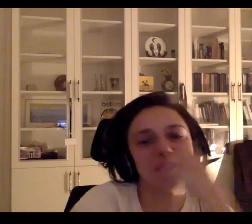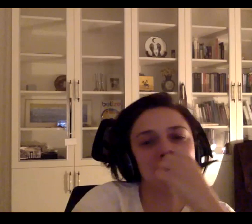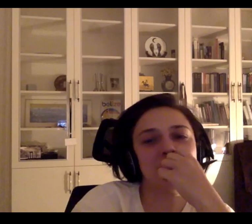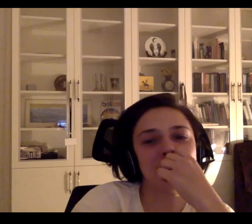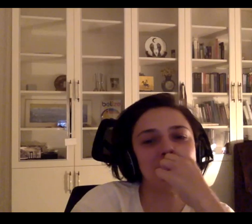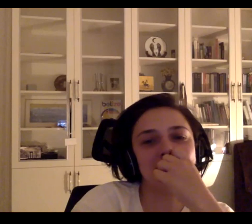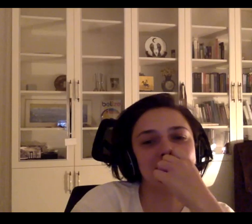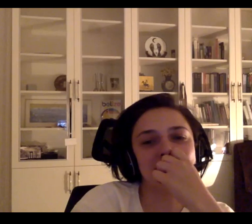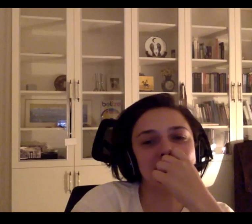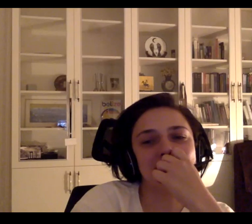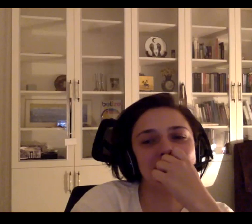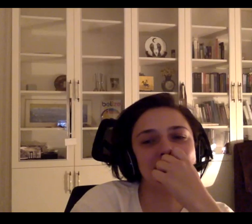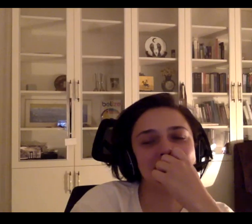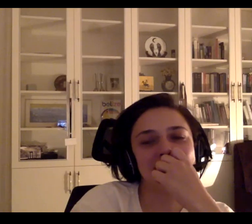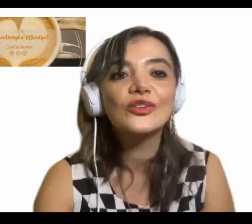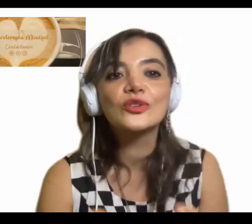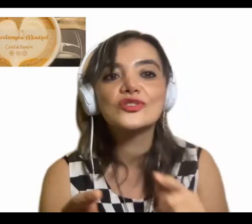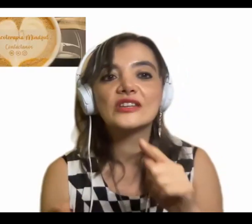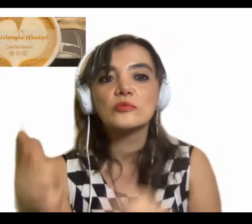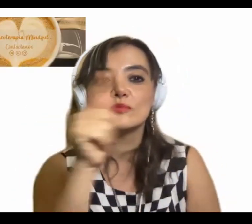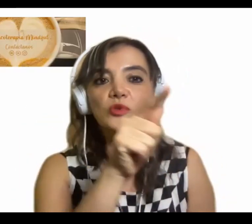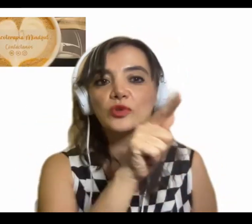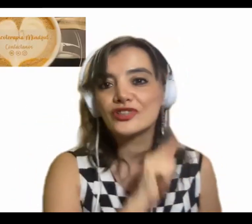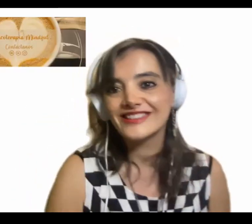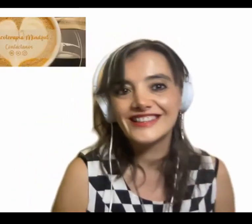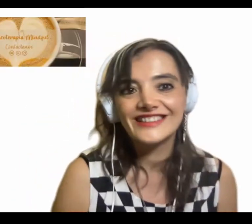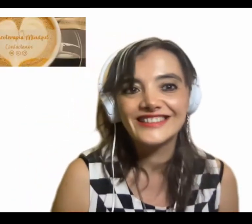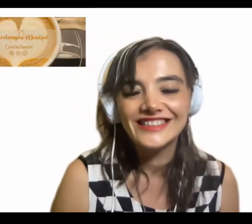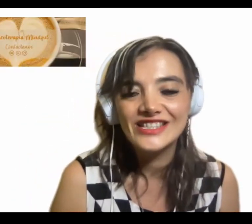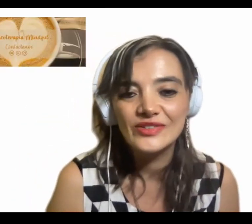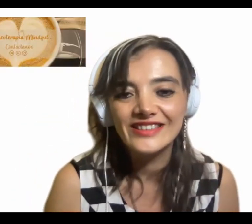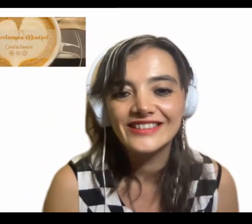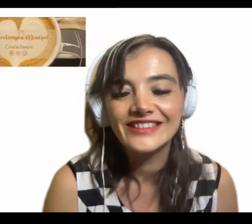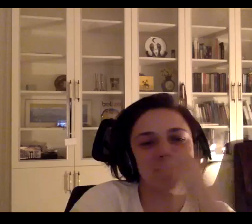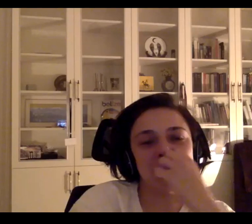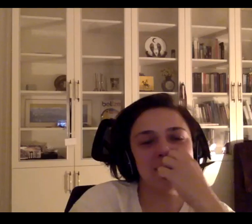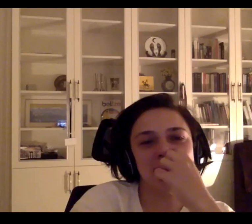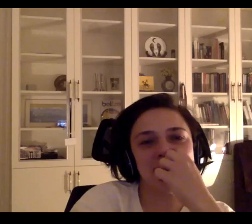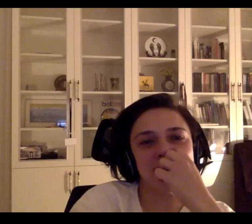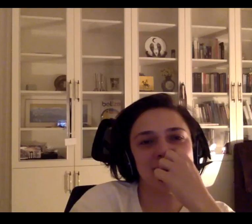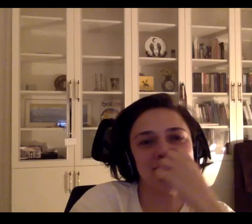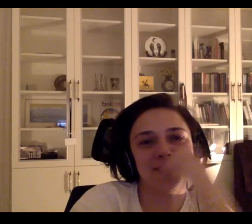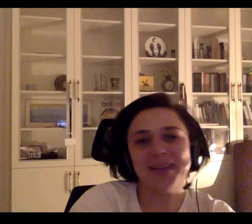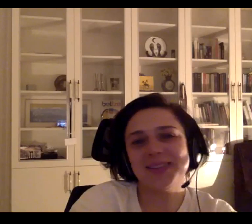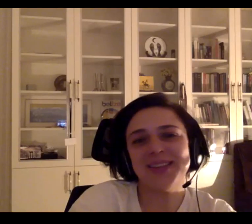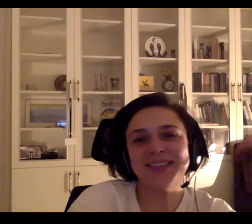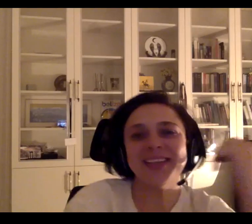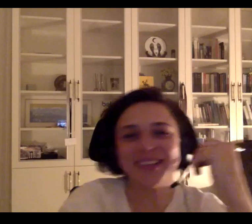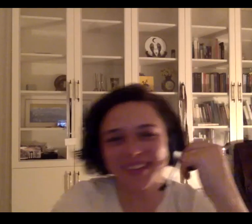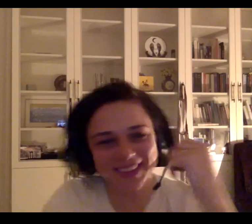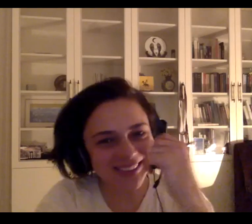I don't know how can I send it. Could you send it to Musha? Of course. Yeah. All right. So it's